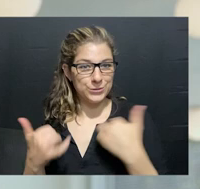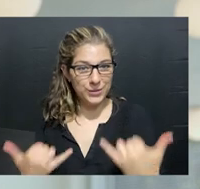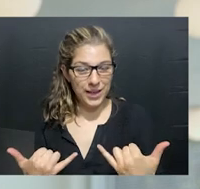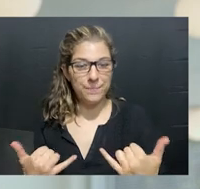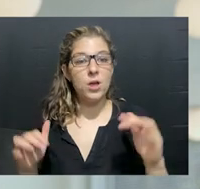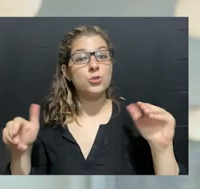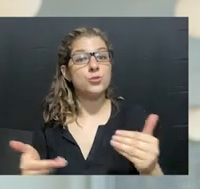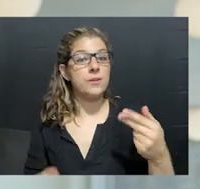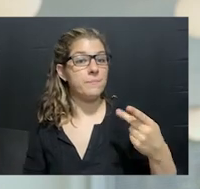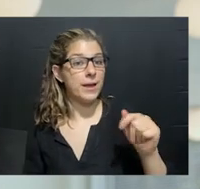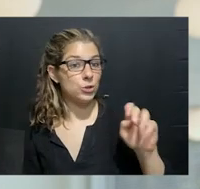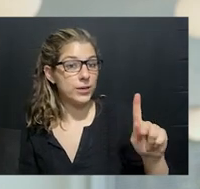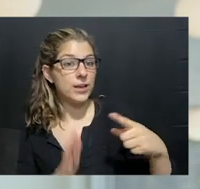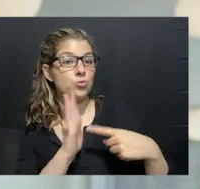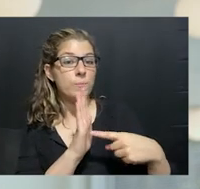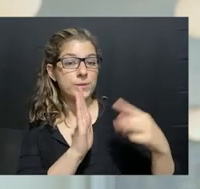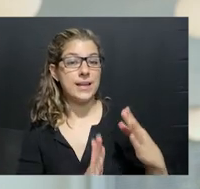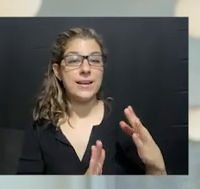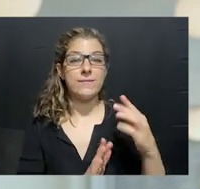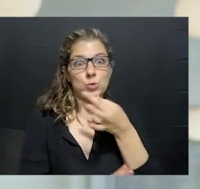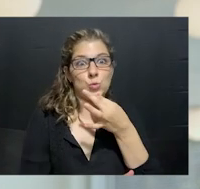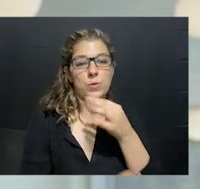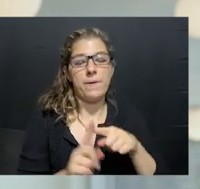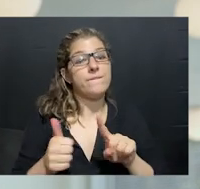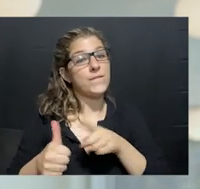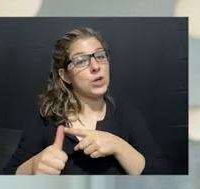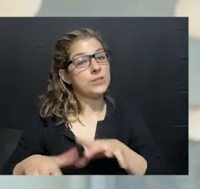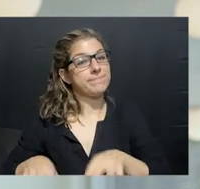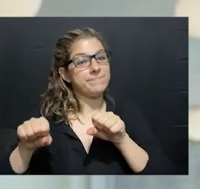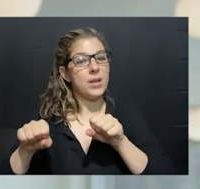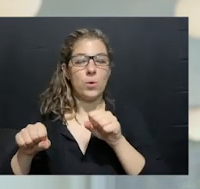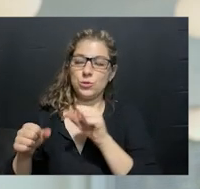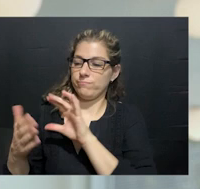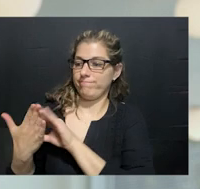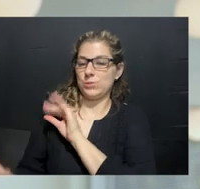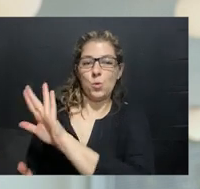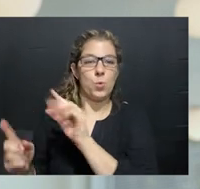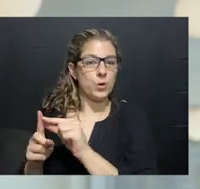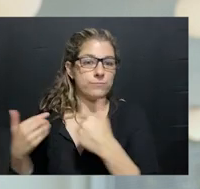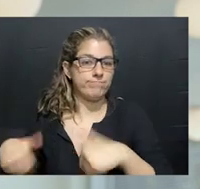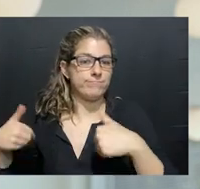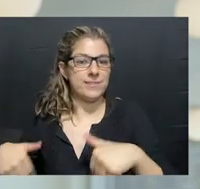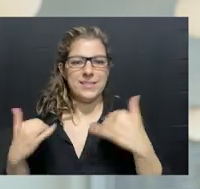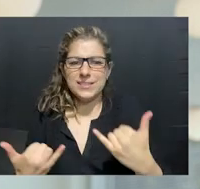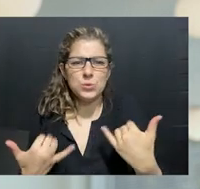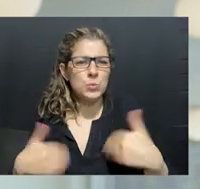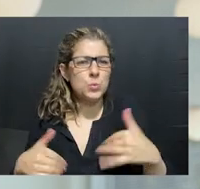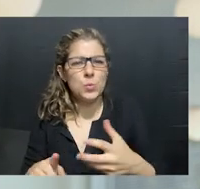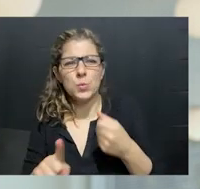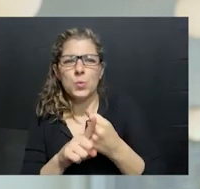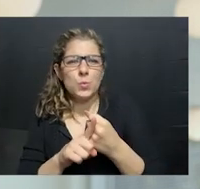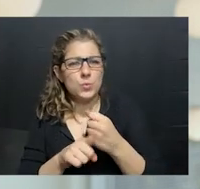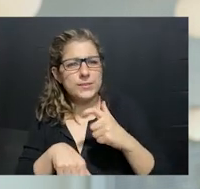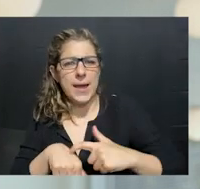I'll introduce Patrick and Representative Hakeem Jeffries in just a moment, but first, I want to echo those words. This is a momentous occasion, a